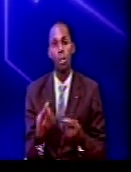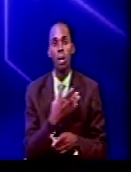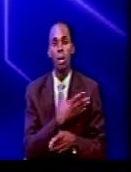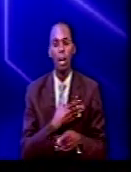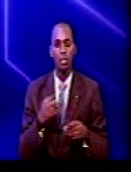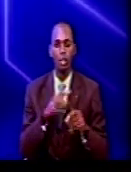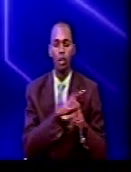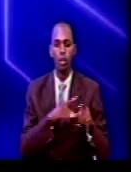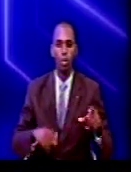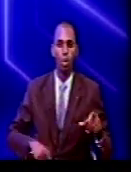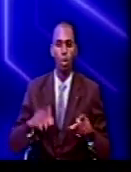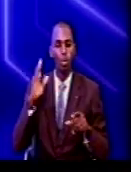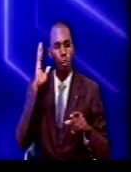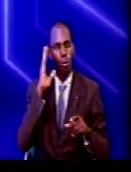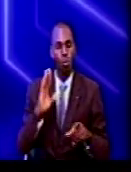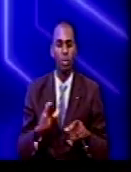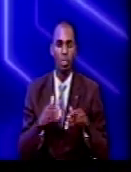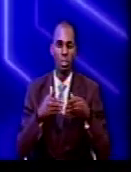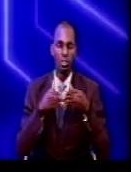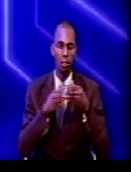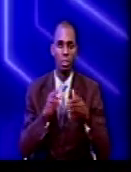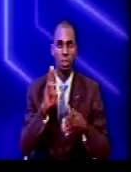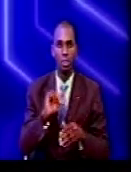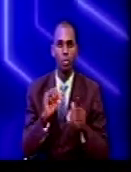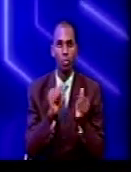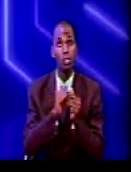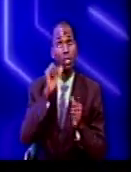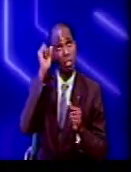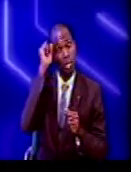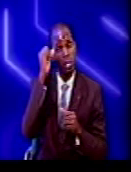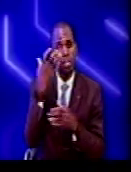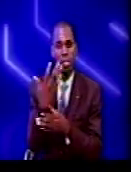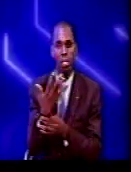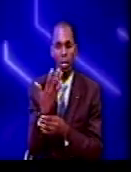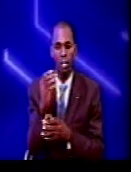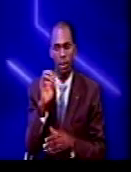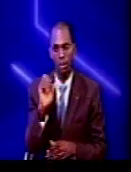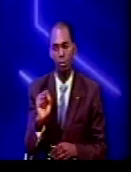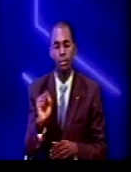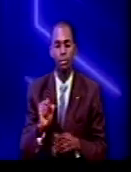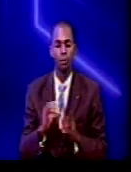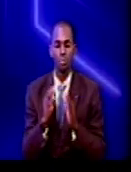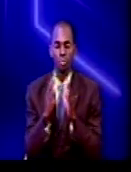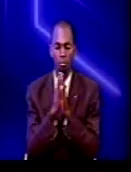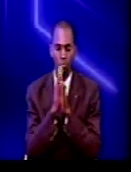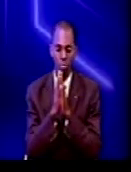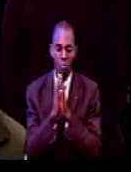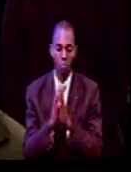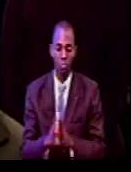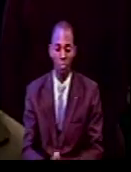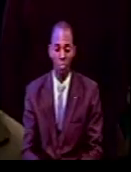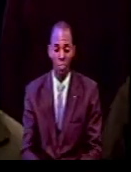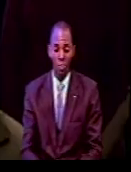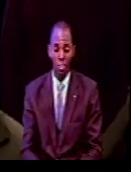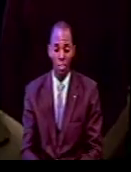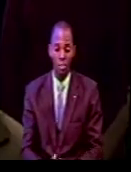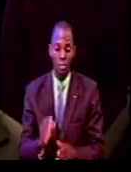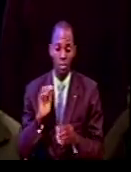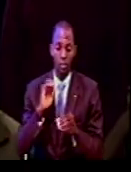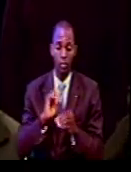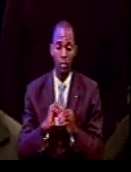in the way that they should go, that the Lord will guide them with his hands.